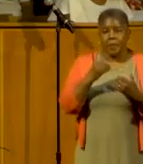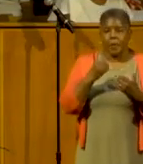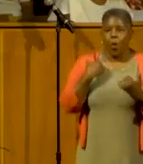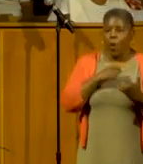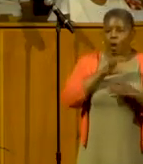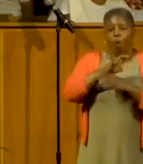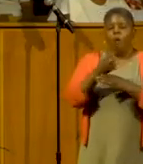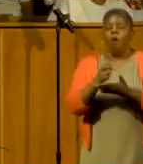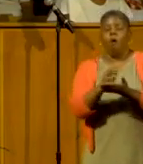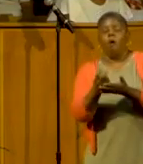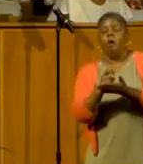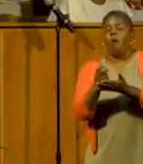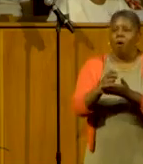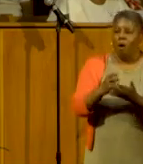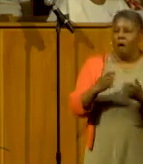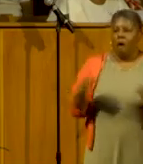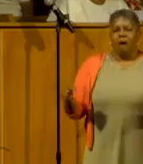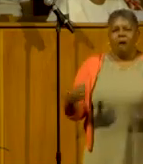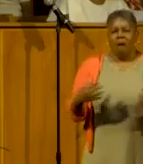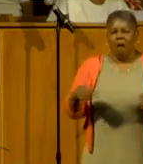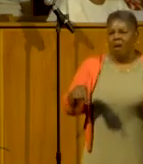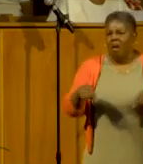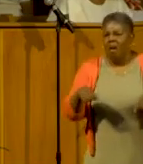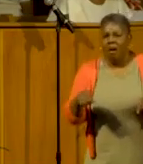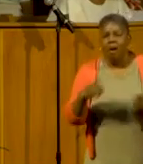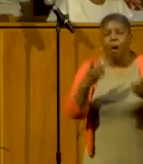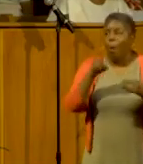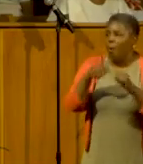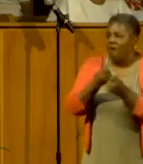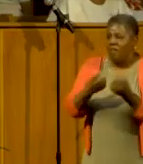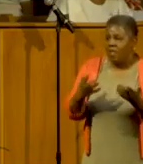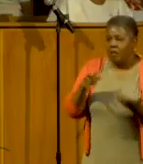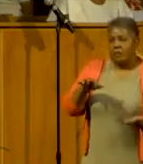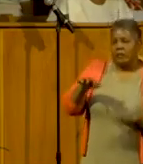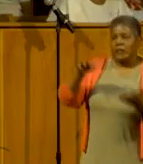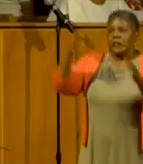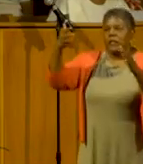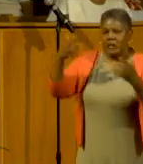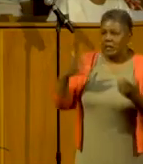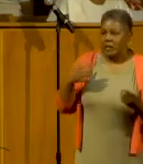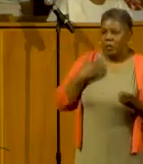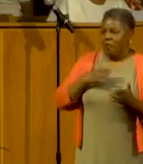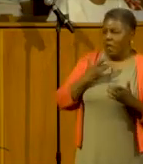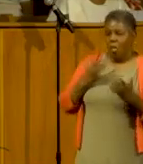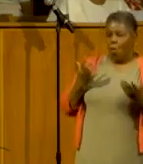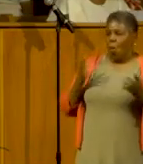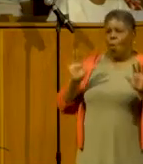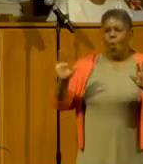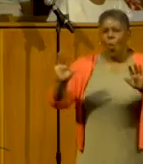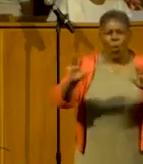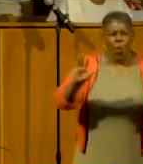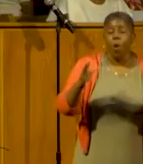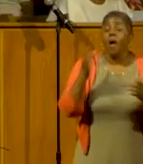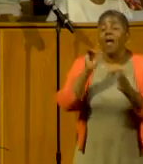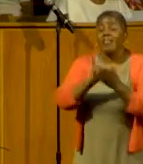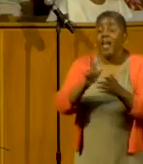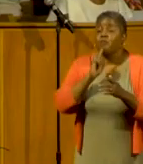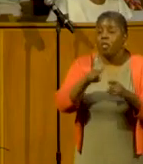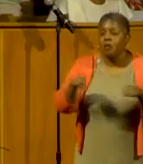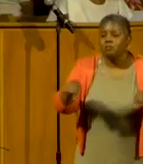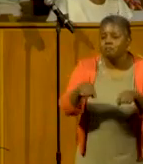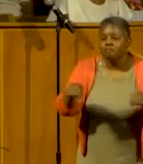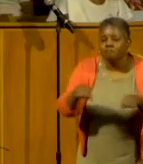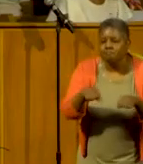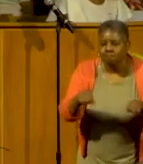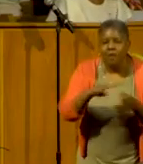lose, how much anxiety we have when things around us are starting to spiral out of control, and that very